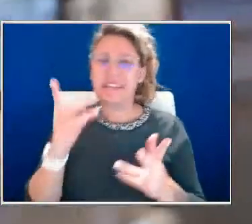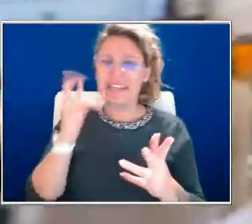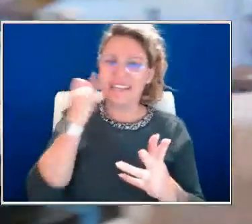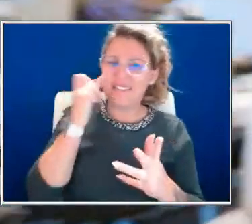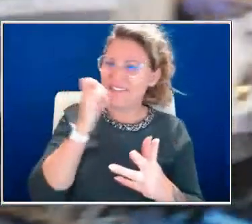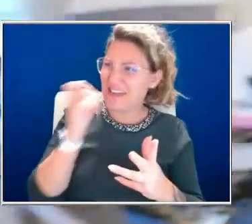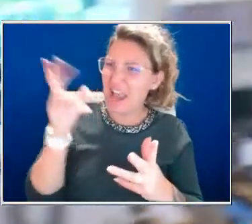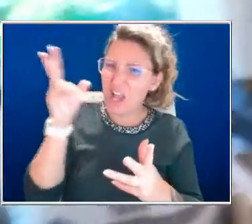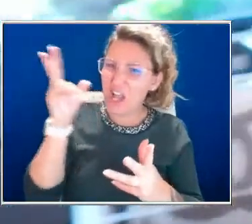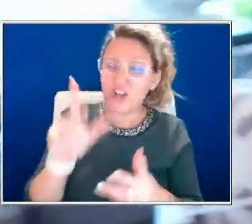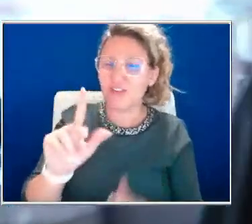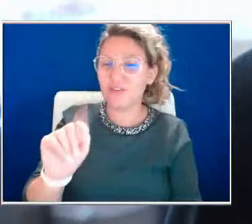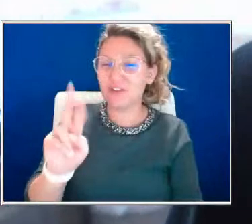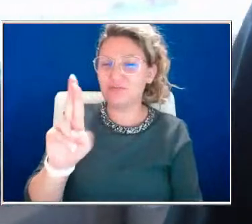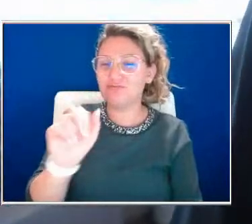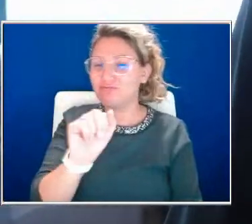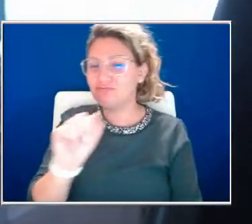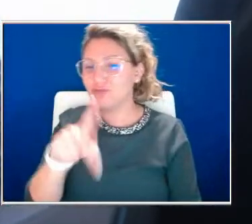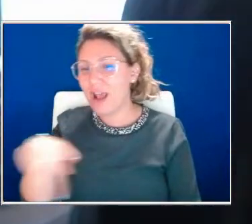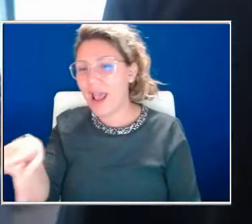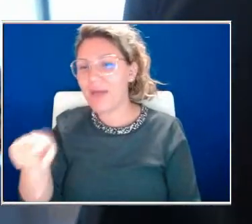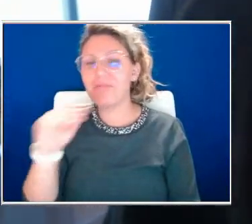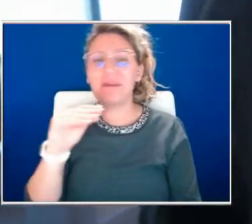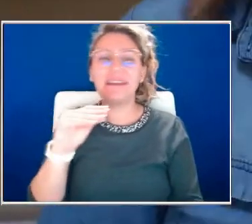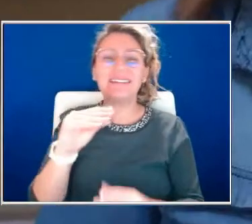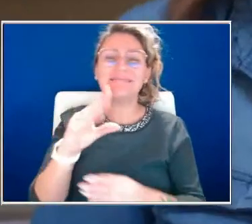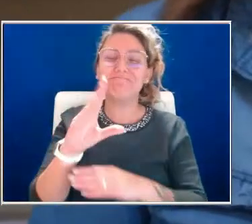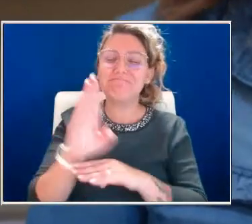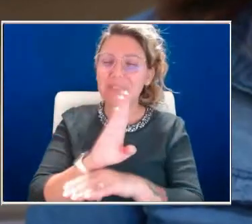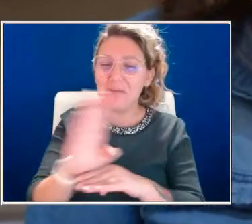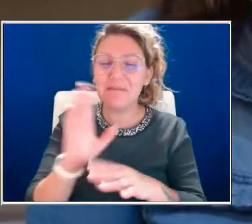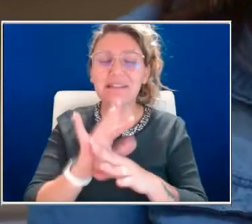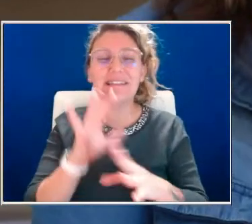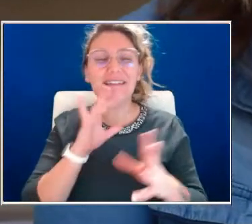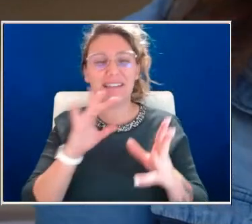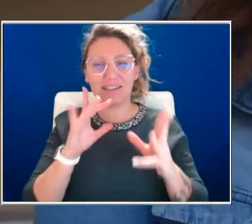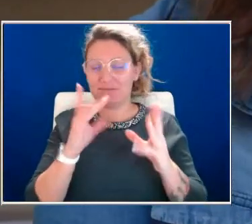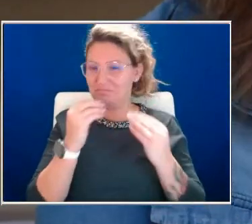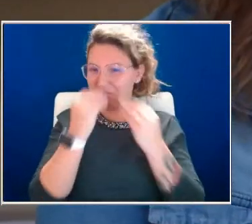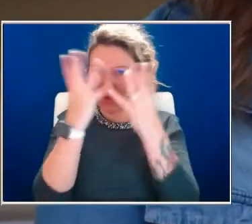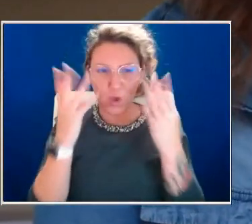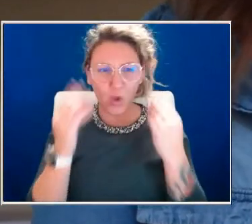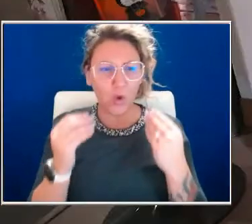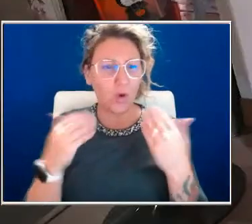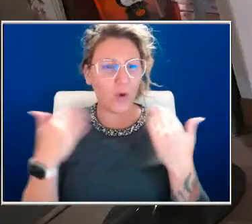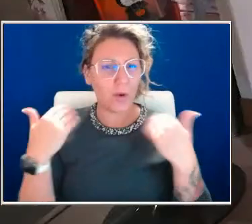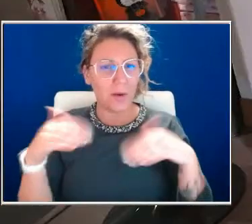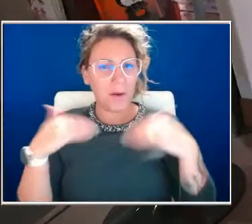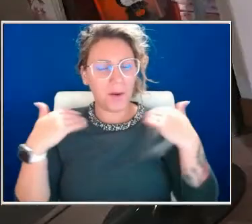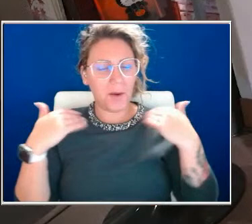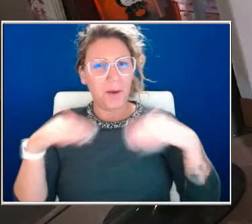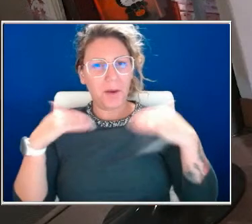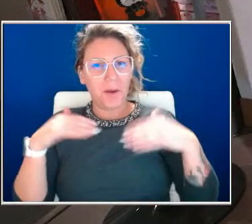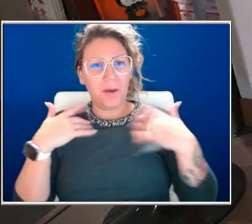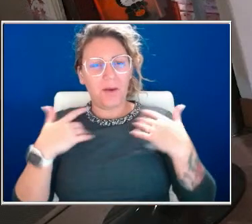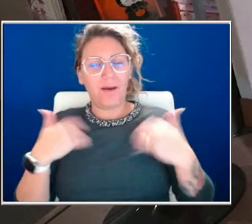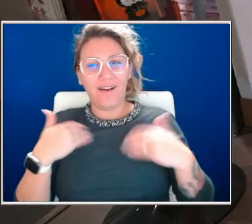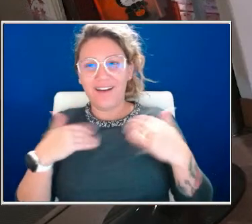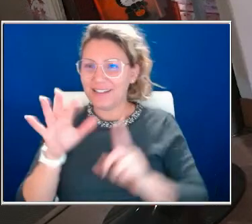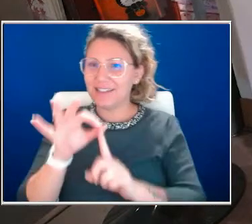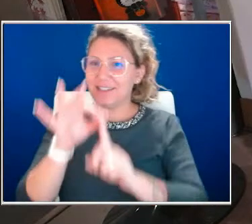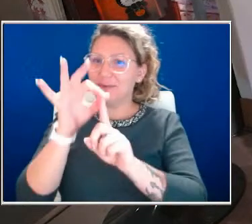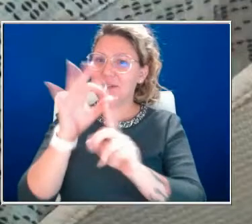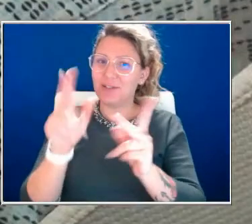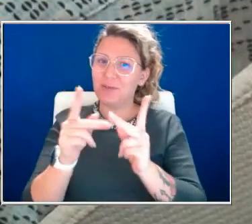Company. This is it's just a beautiful, gorgeous, special place. Bob, tell us how you got into the